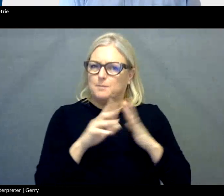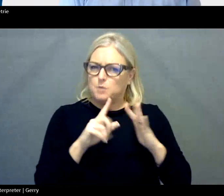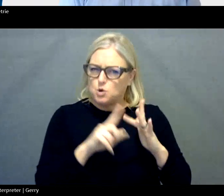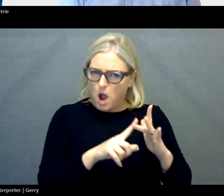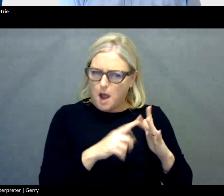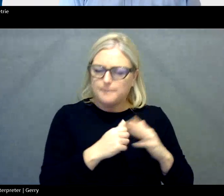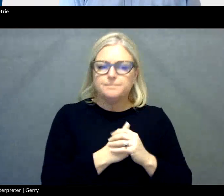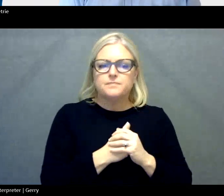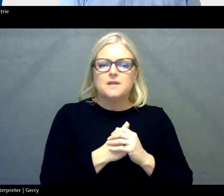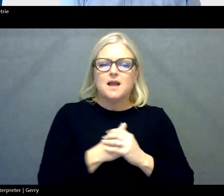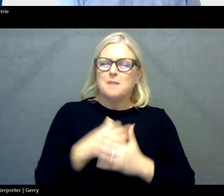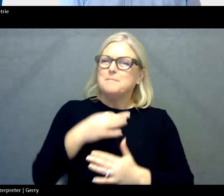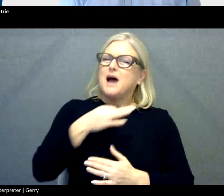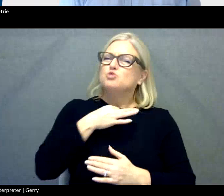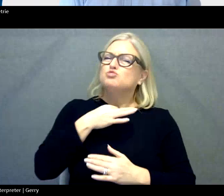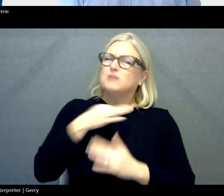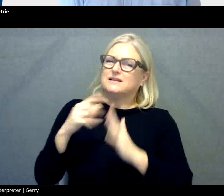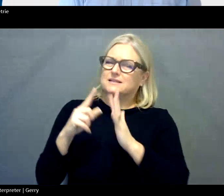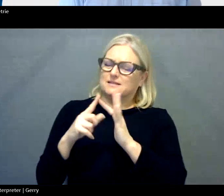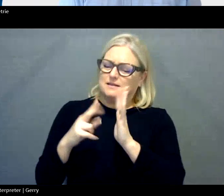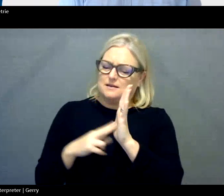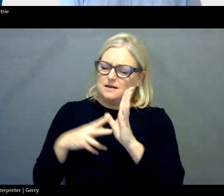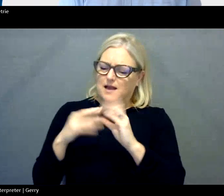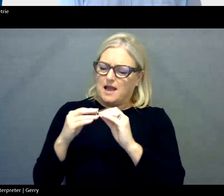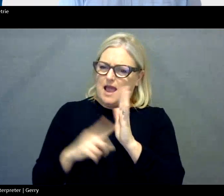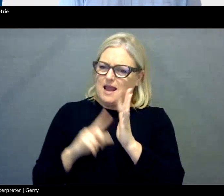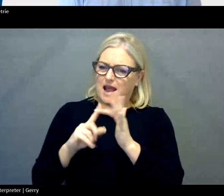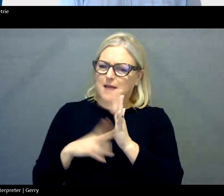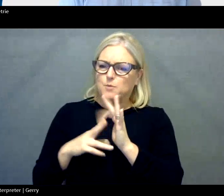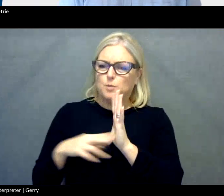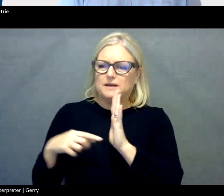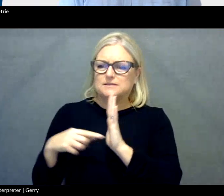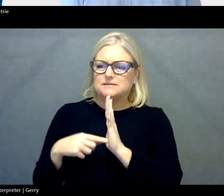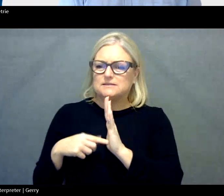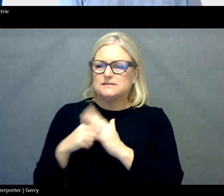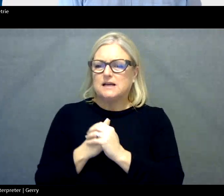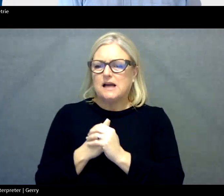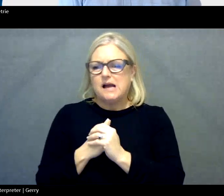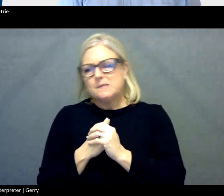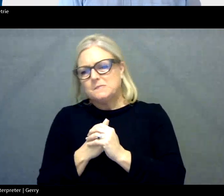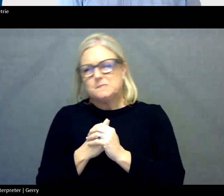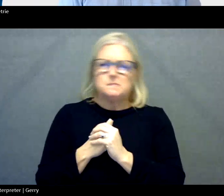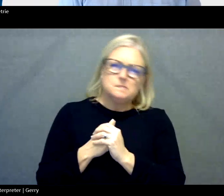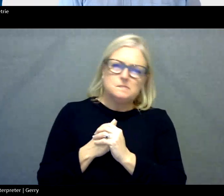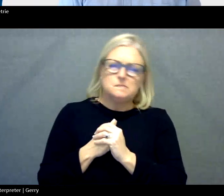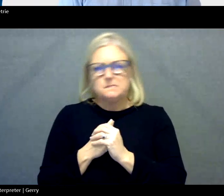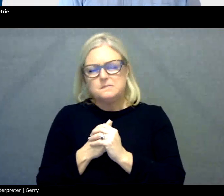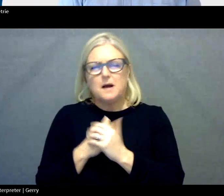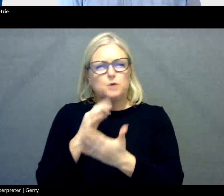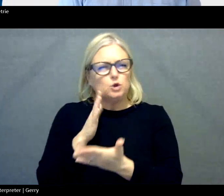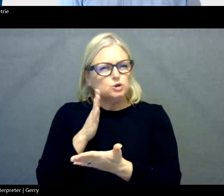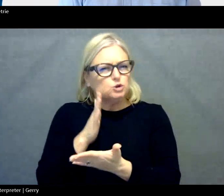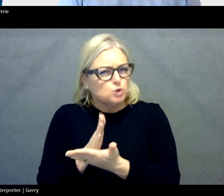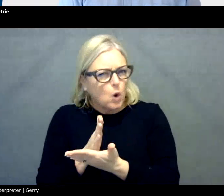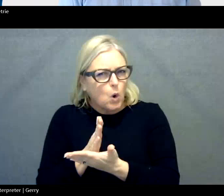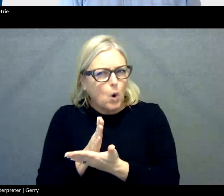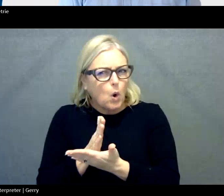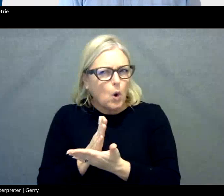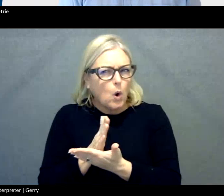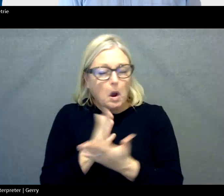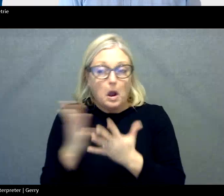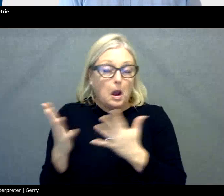don't think that we've really been able to capture that, and that I really don't think it's a strong factor in this. Happy to be, disagreed